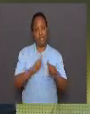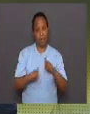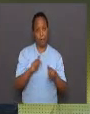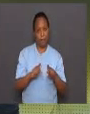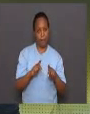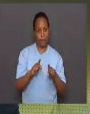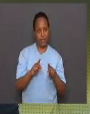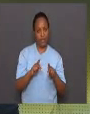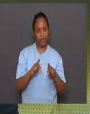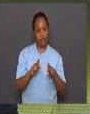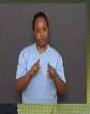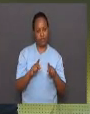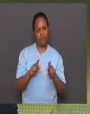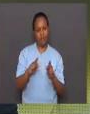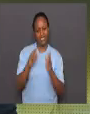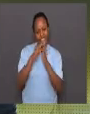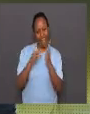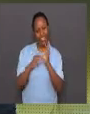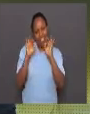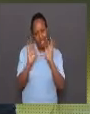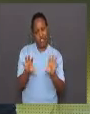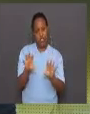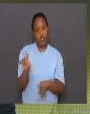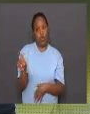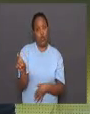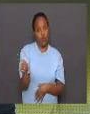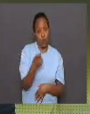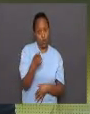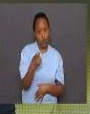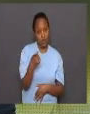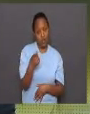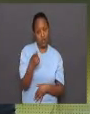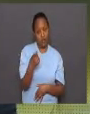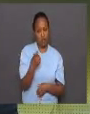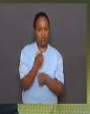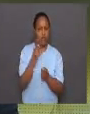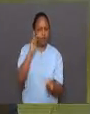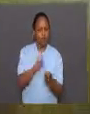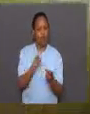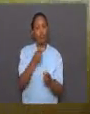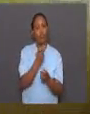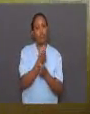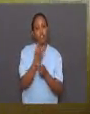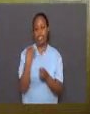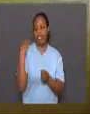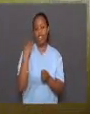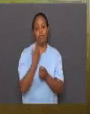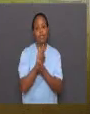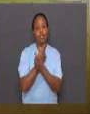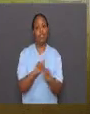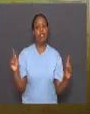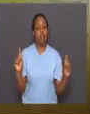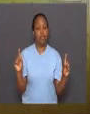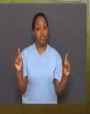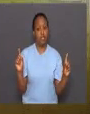the individual is not respected as a political ideal. Were